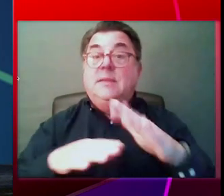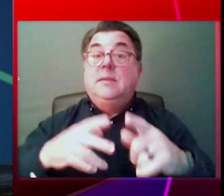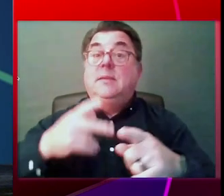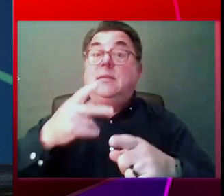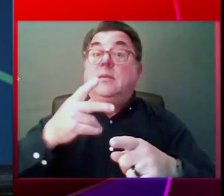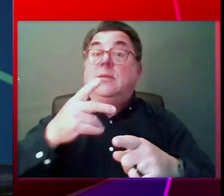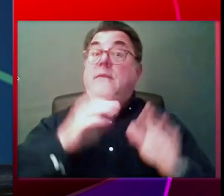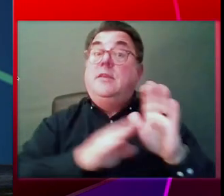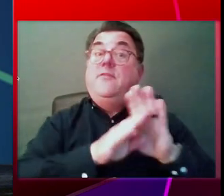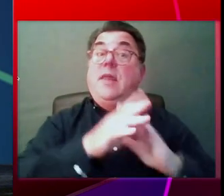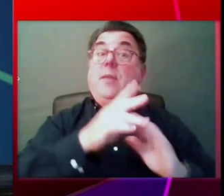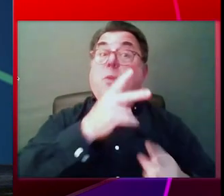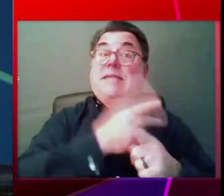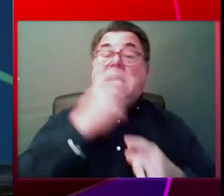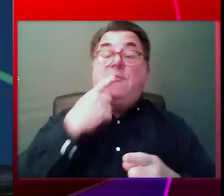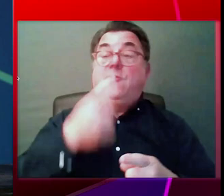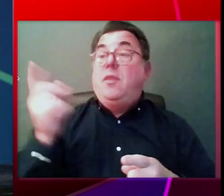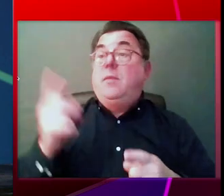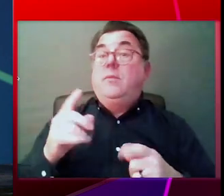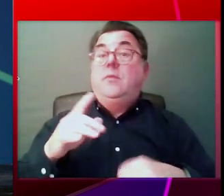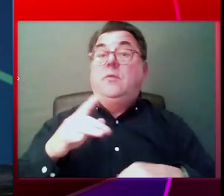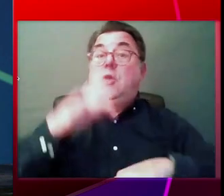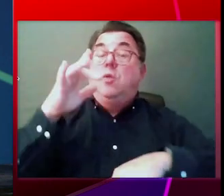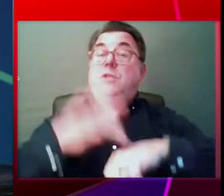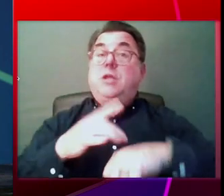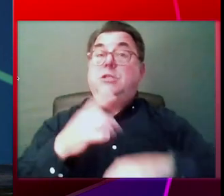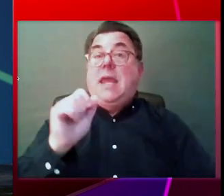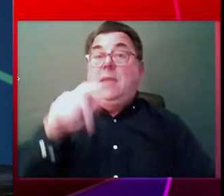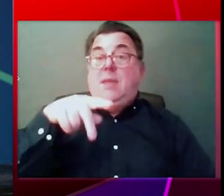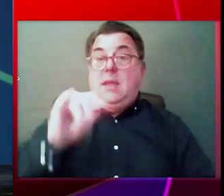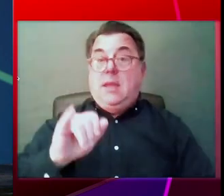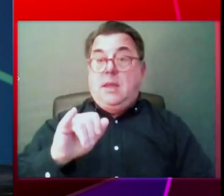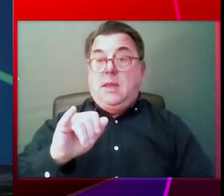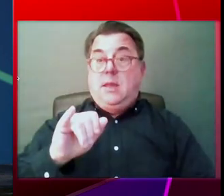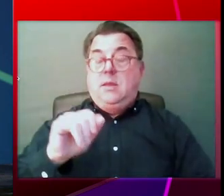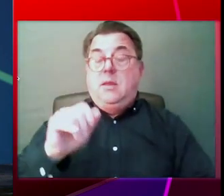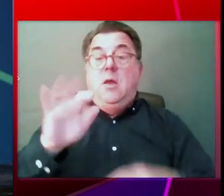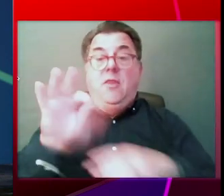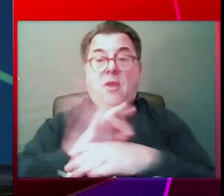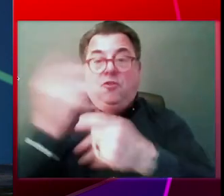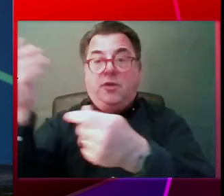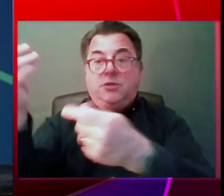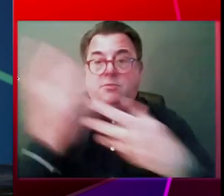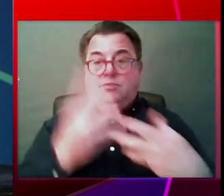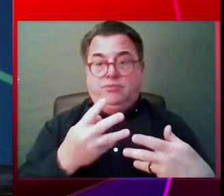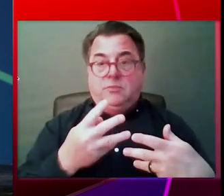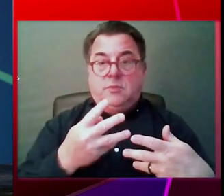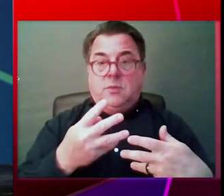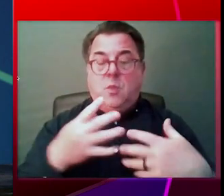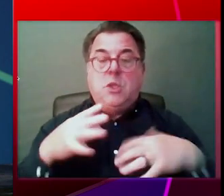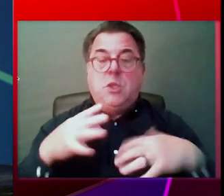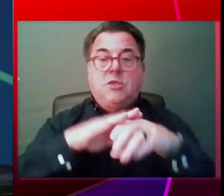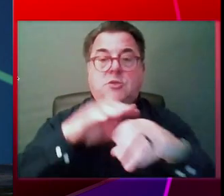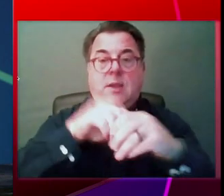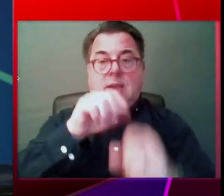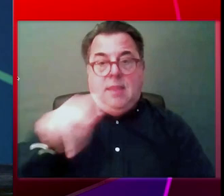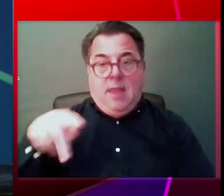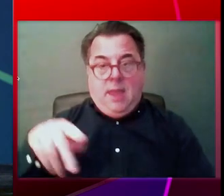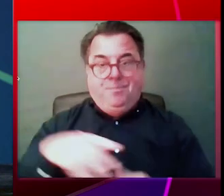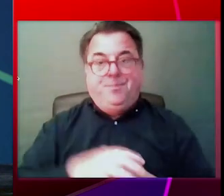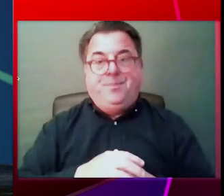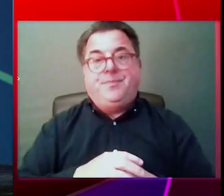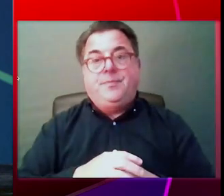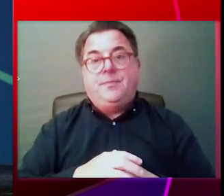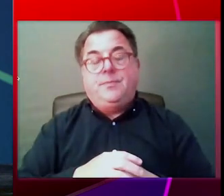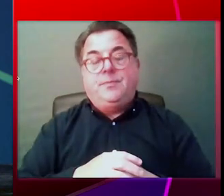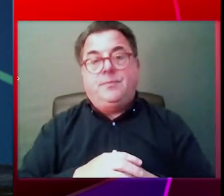behalf. So they hit one API, they get all of that functionality when they integrate into their application. So